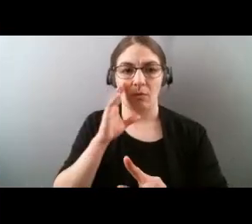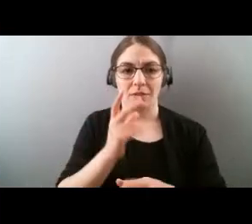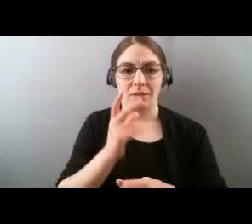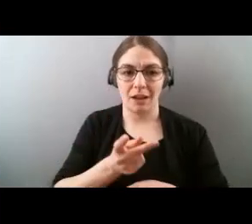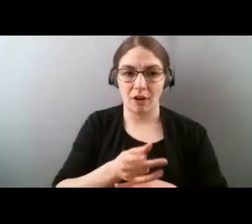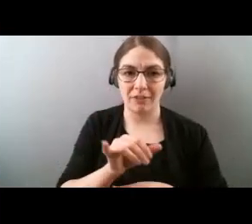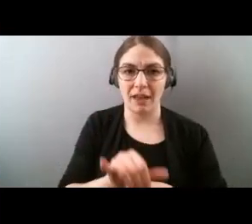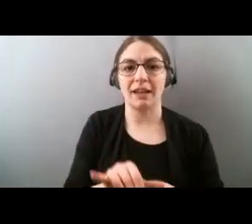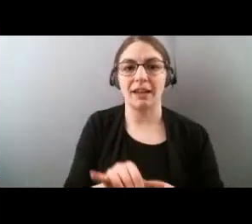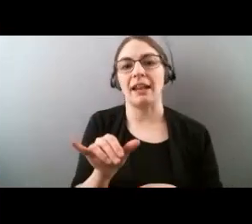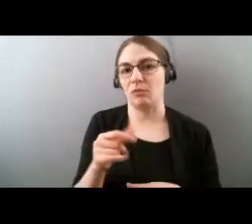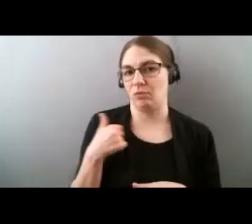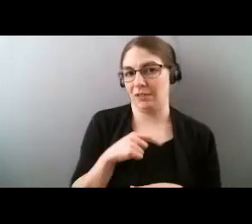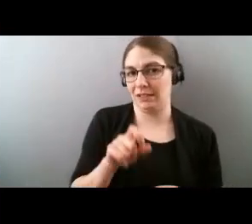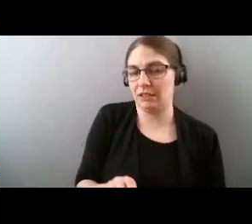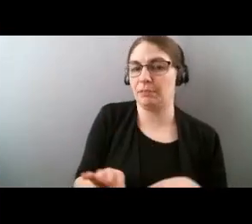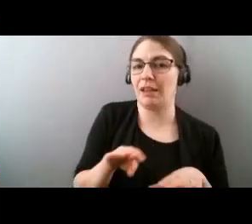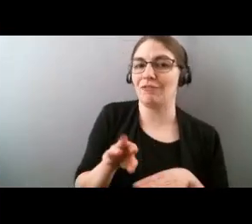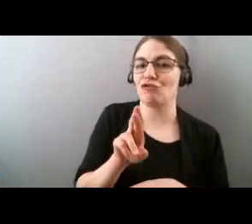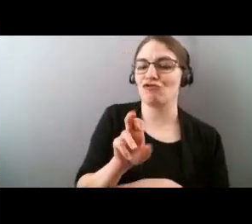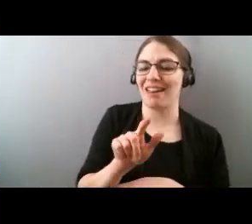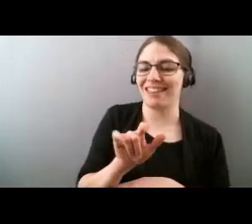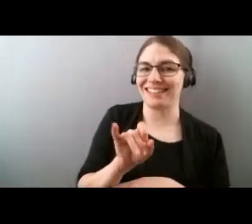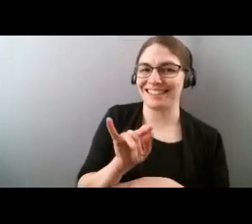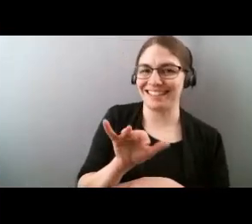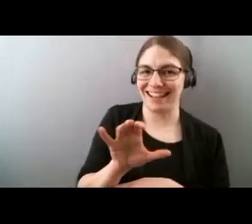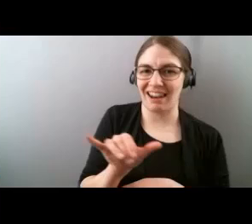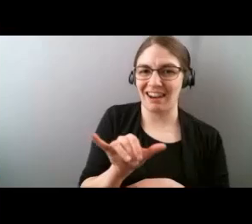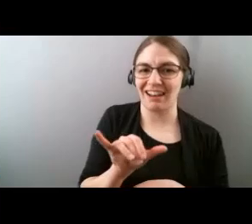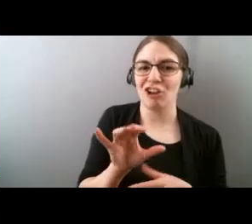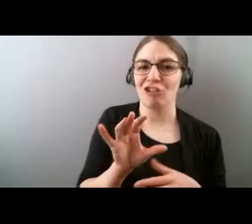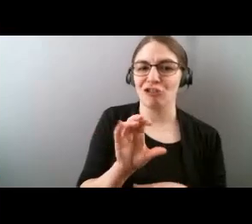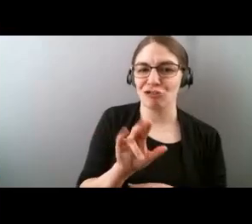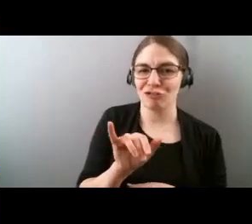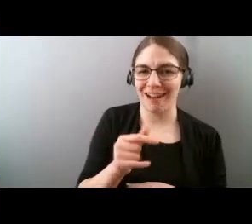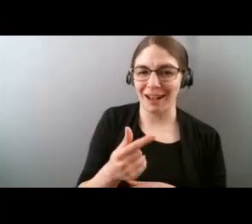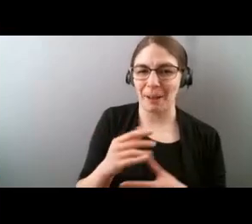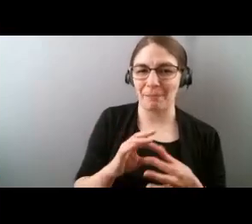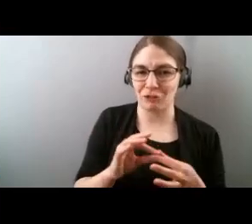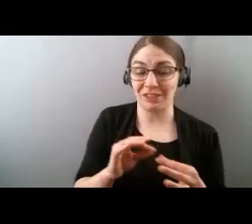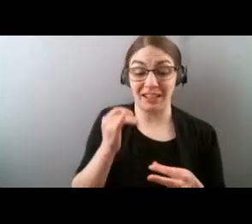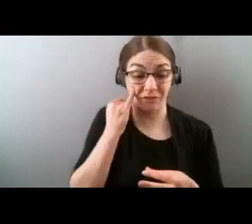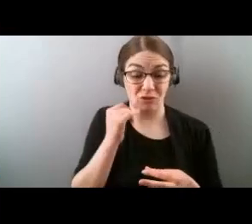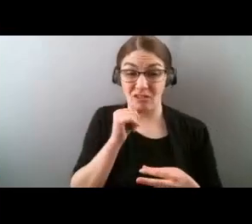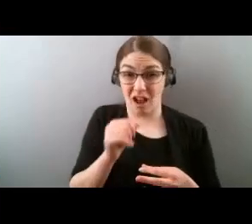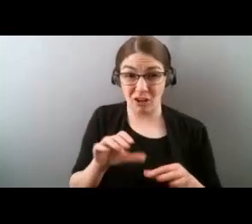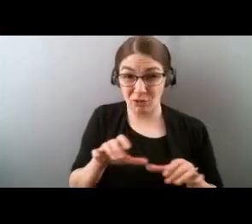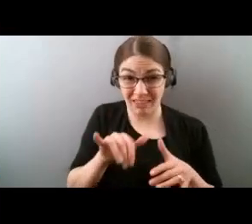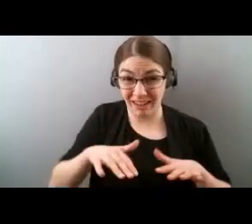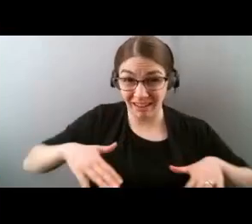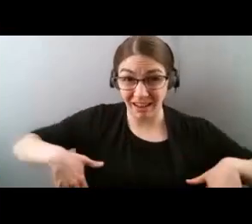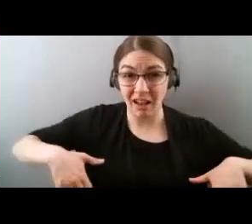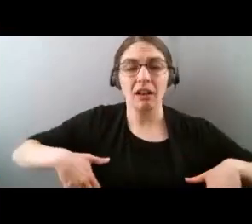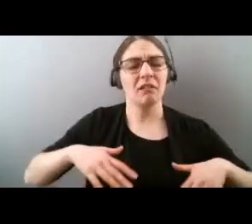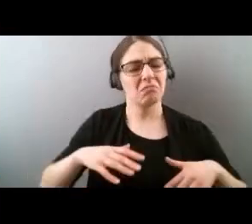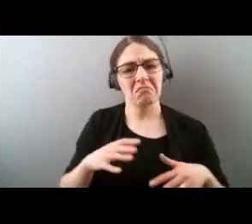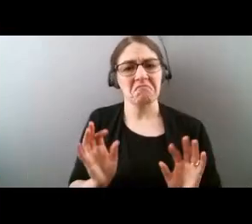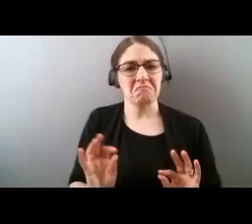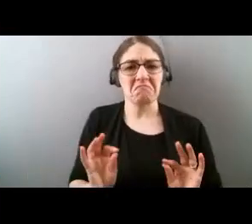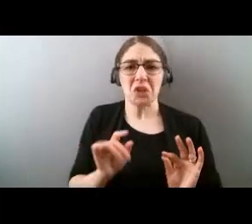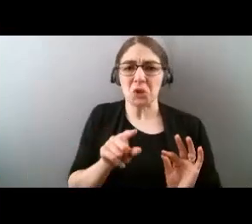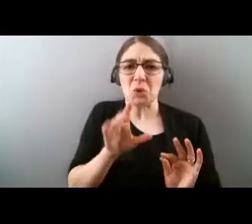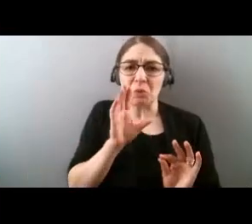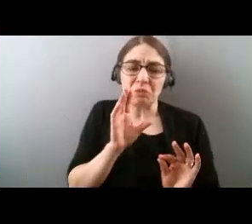was saying before, having realistic expectations. If you're not doing it now, not a big deal. Just say that you're going to do it within the next 2 years,